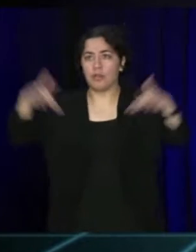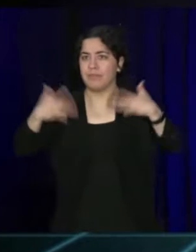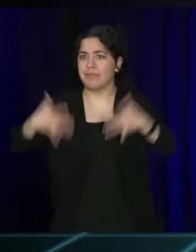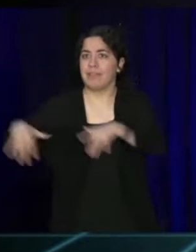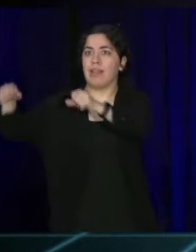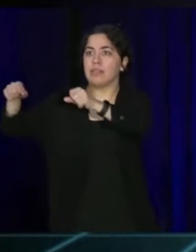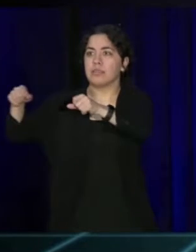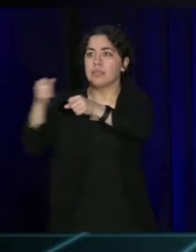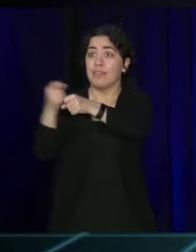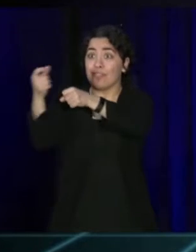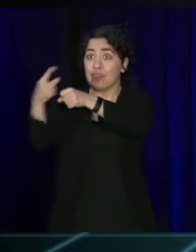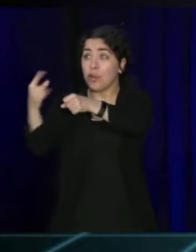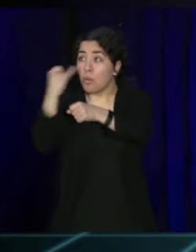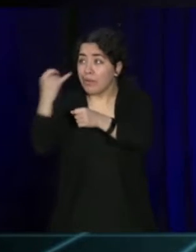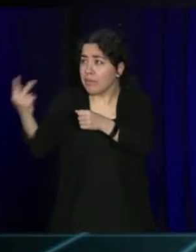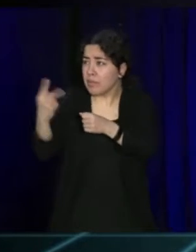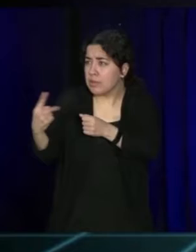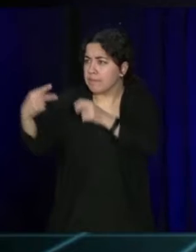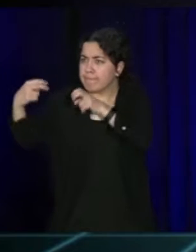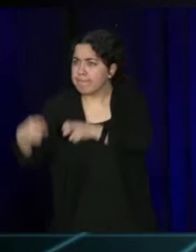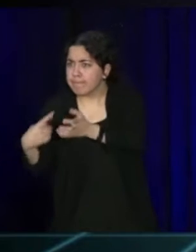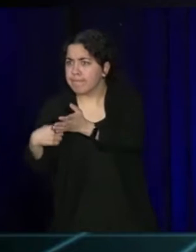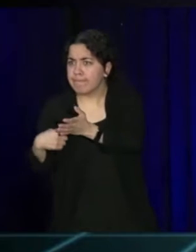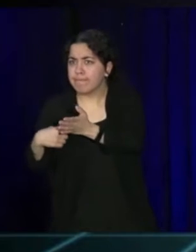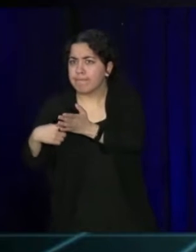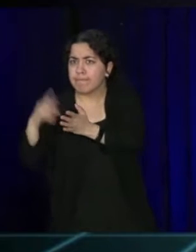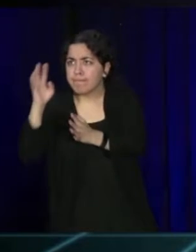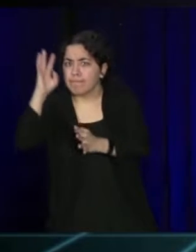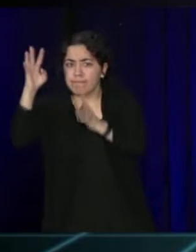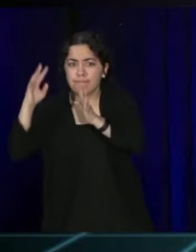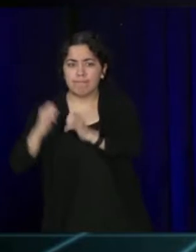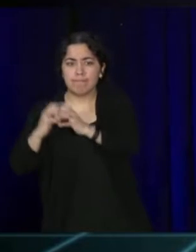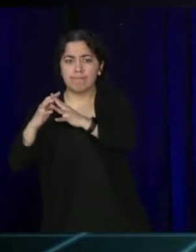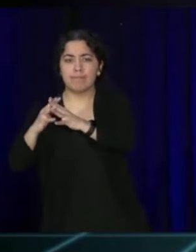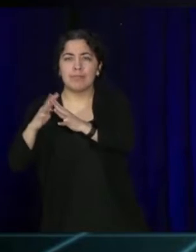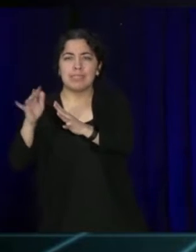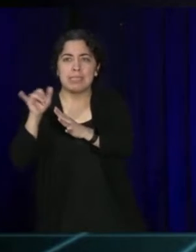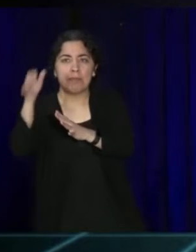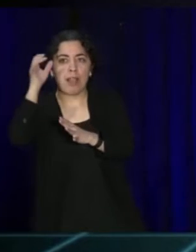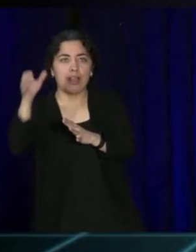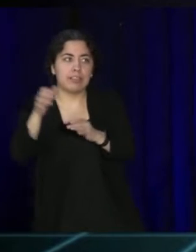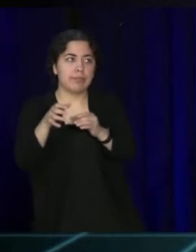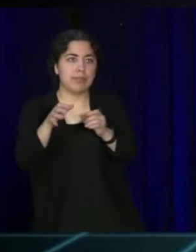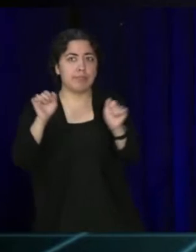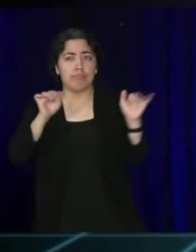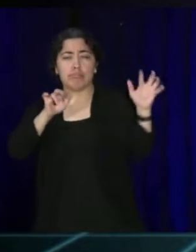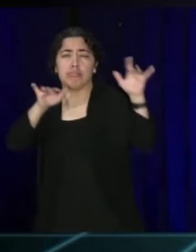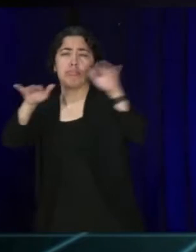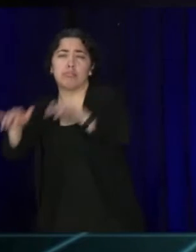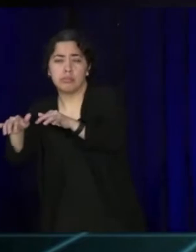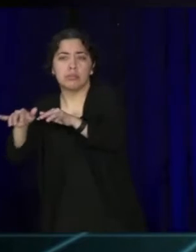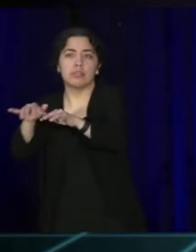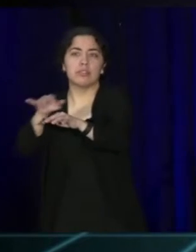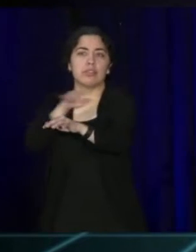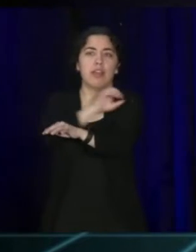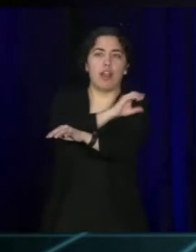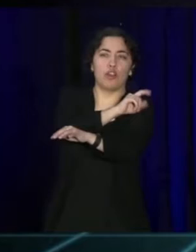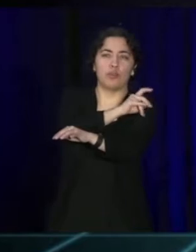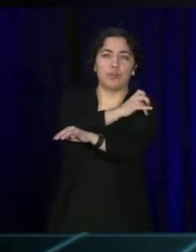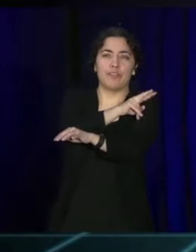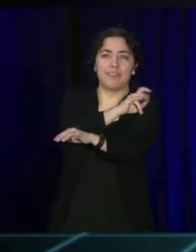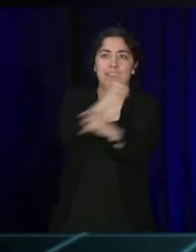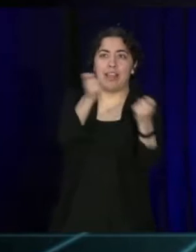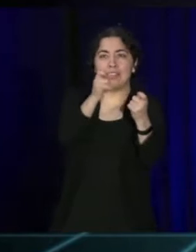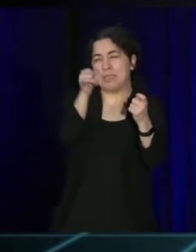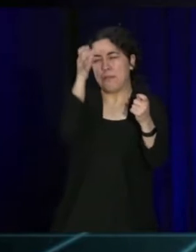built something where you could see all spam in Hacktoberfest? And we built it in about 3 months. It's a Next.js app, and this is